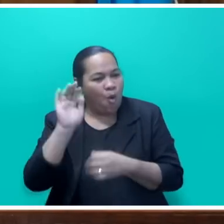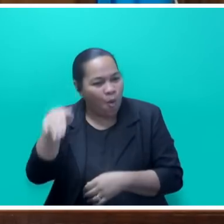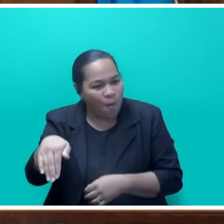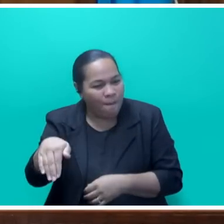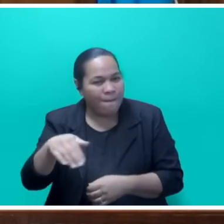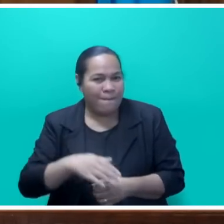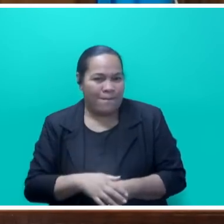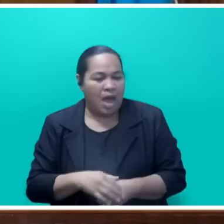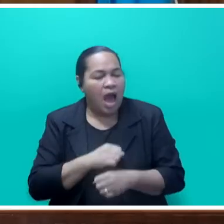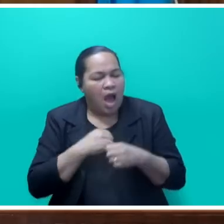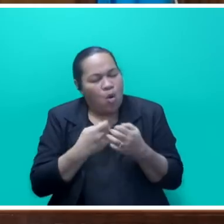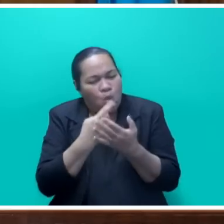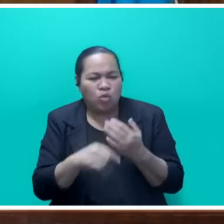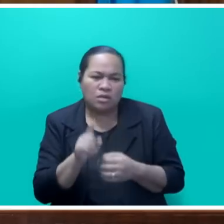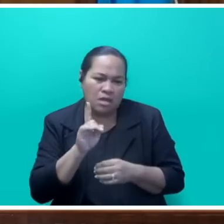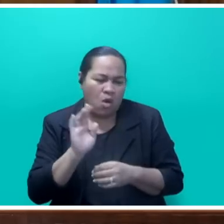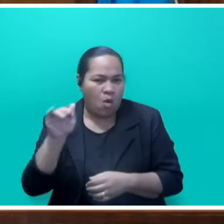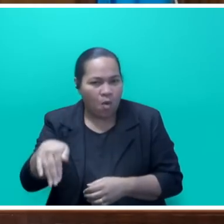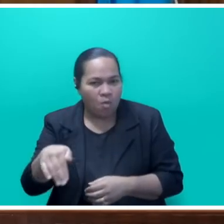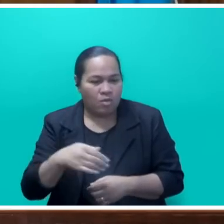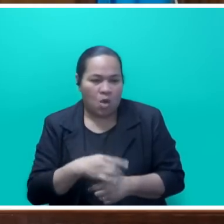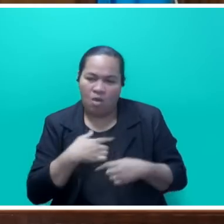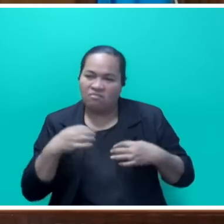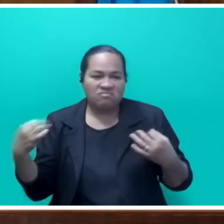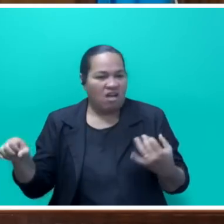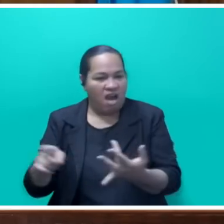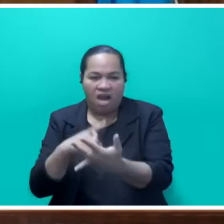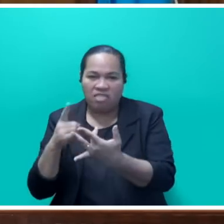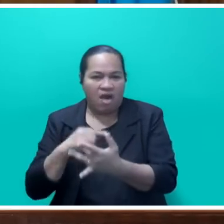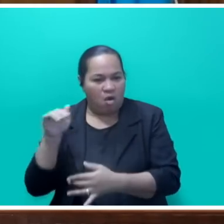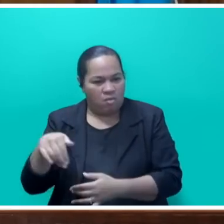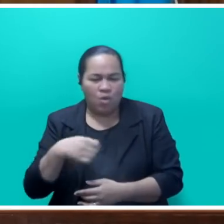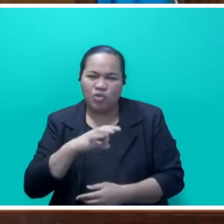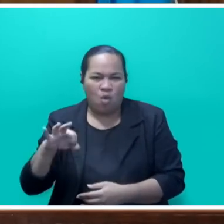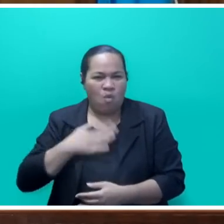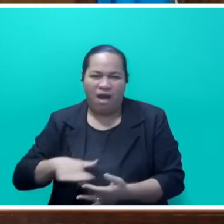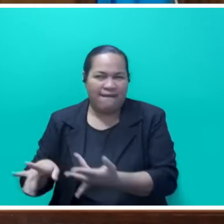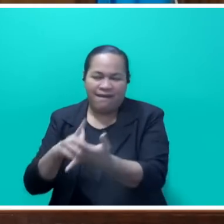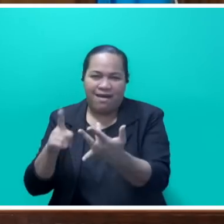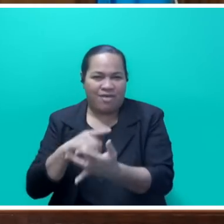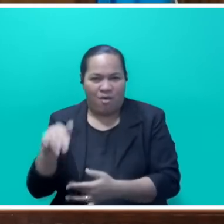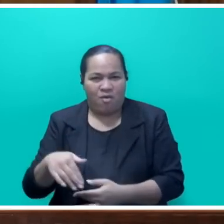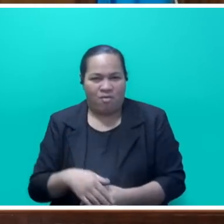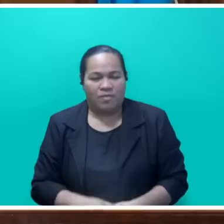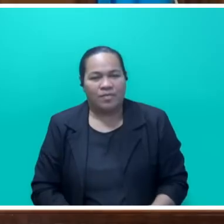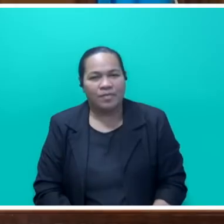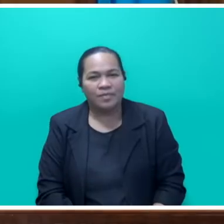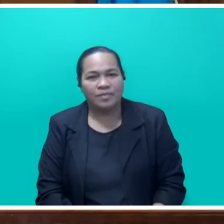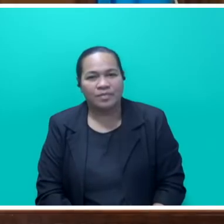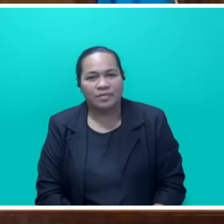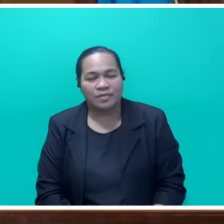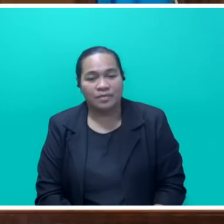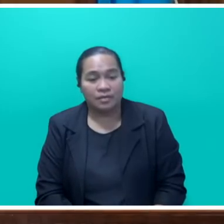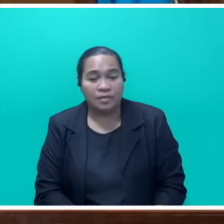Fiji is our only home. We have no other, and we want no other. End quote.